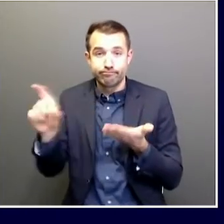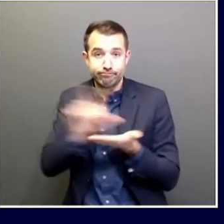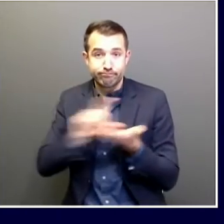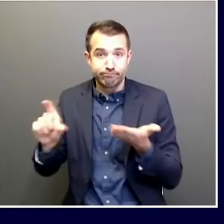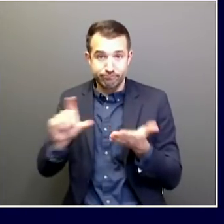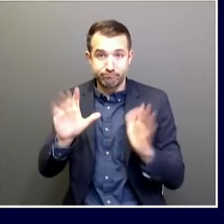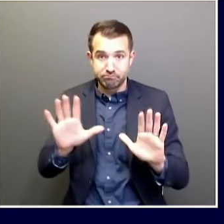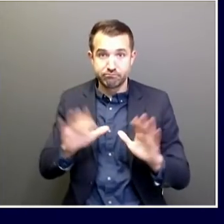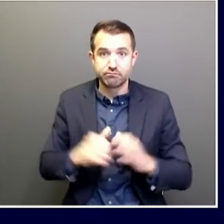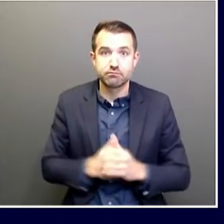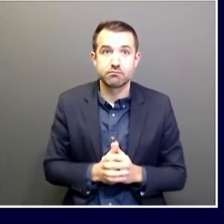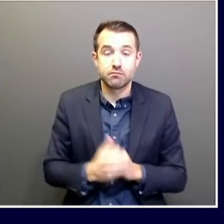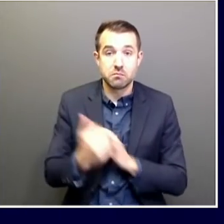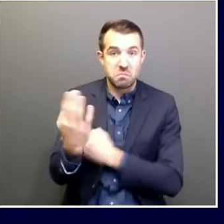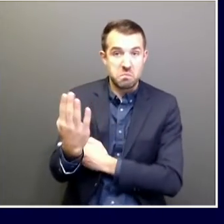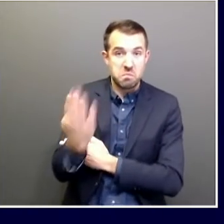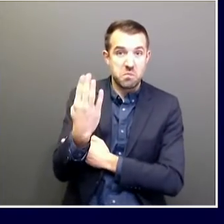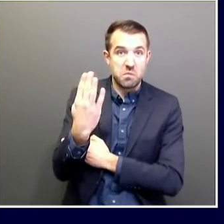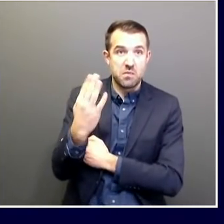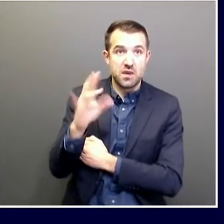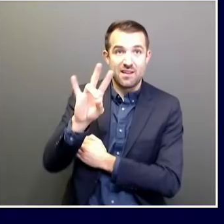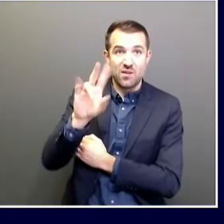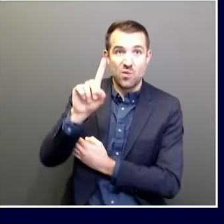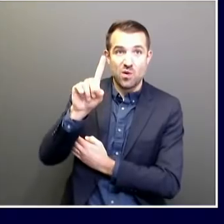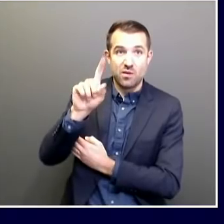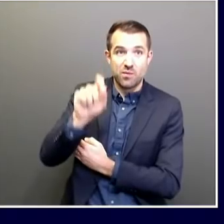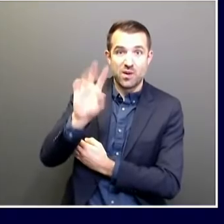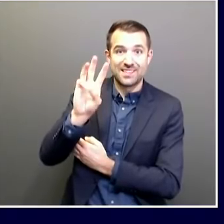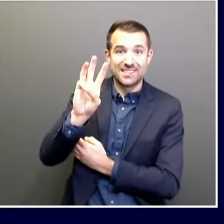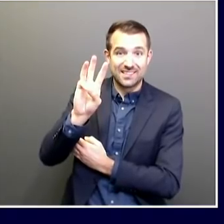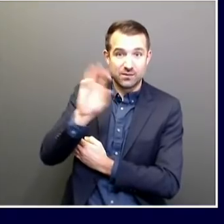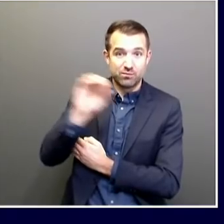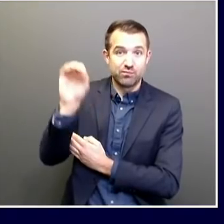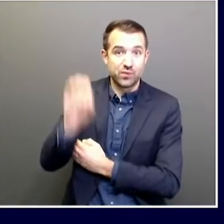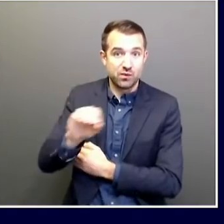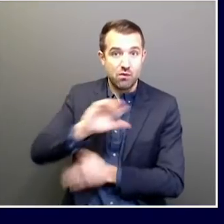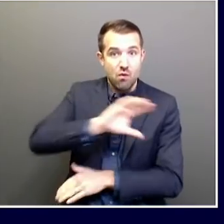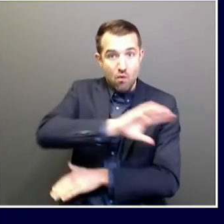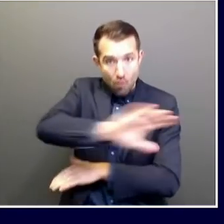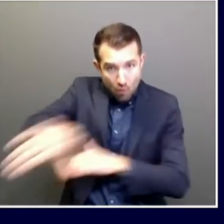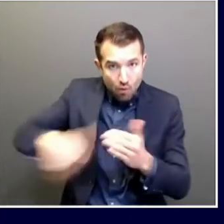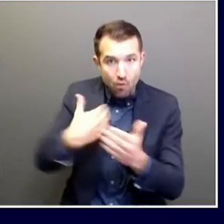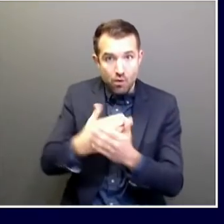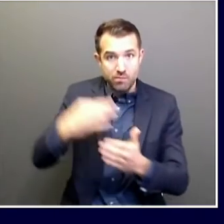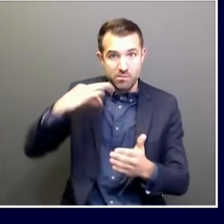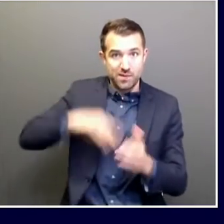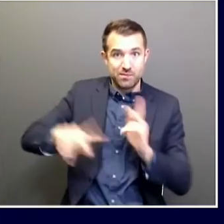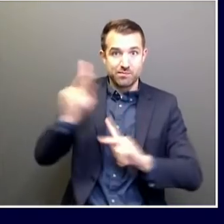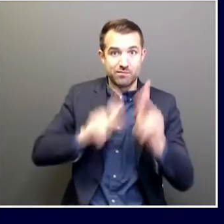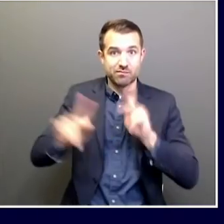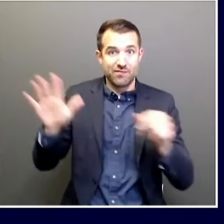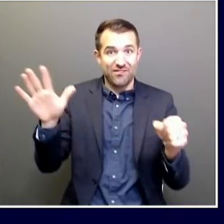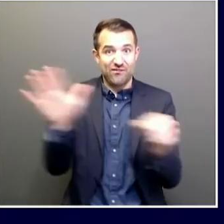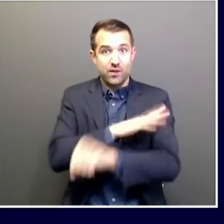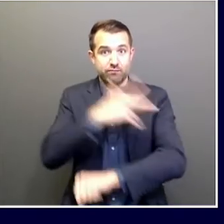71.6% of the entire population of Maine was now fully vaccinated. And about